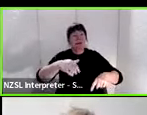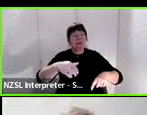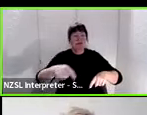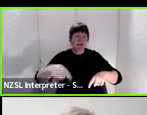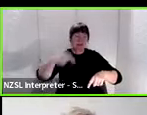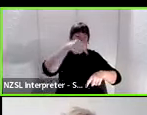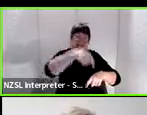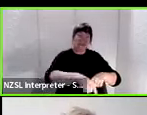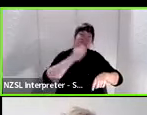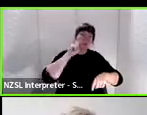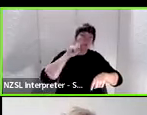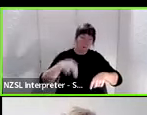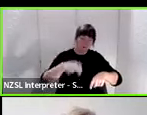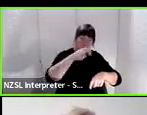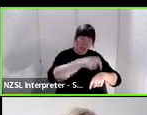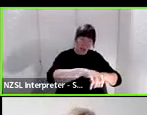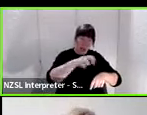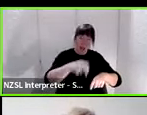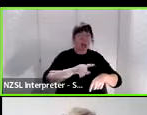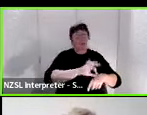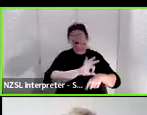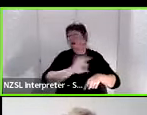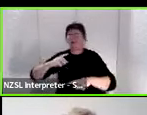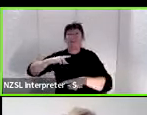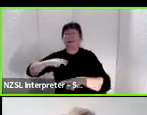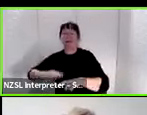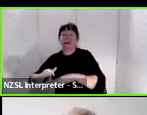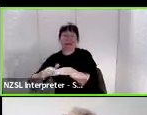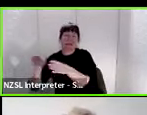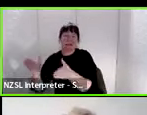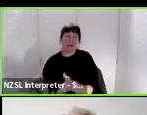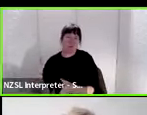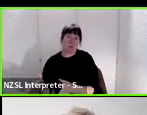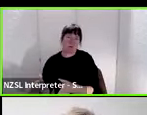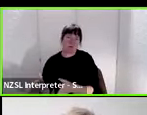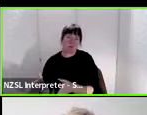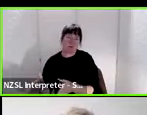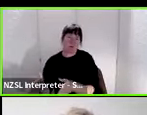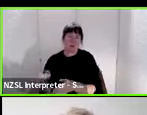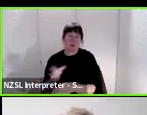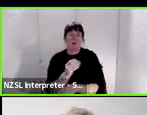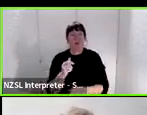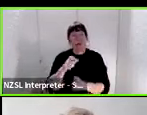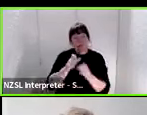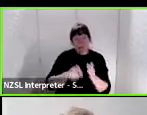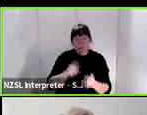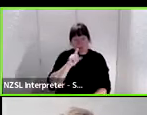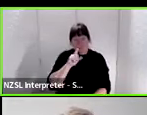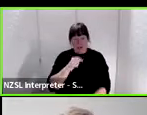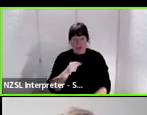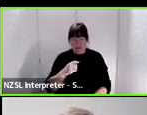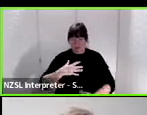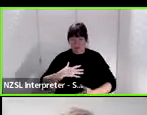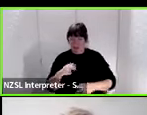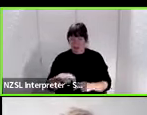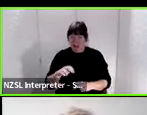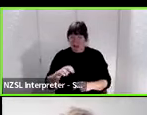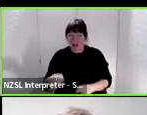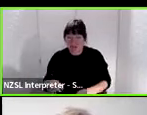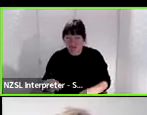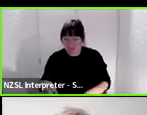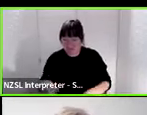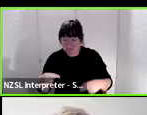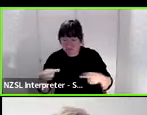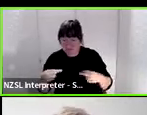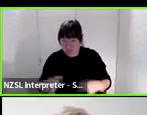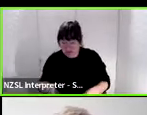the hoist can get to a changing table. So for some disabled people who can self-transfer, that's fine. They don't